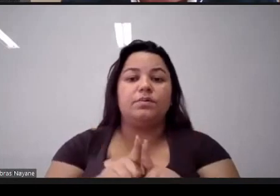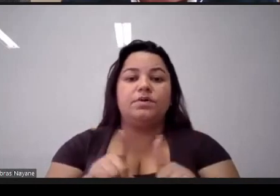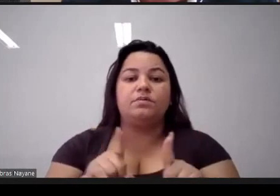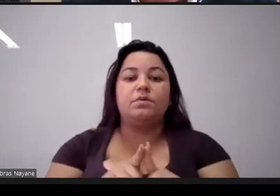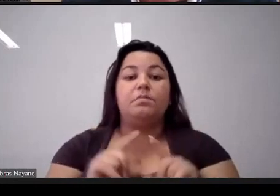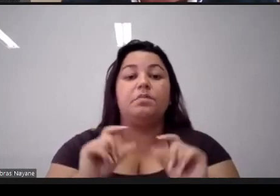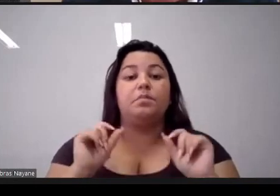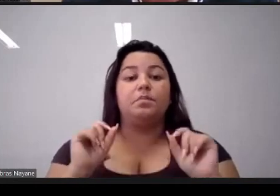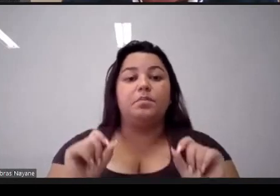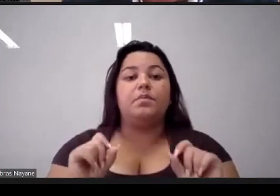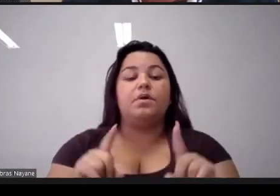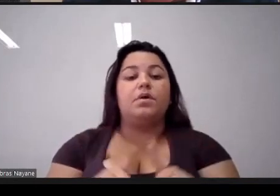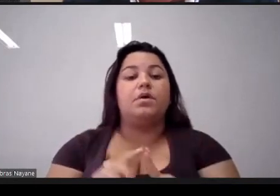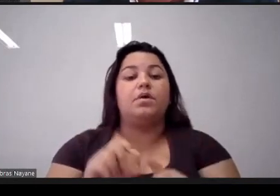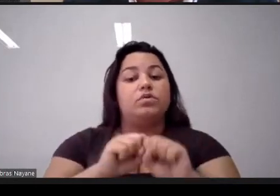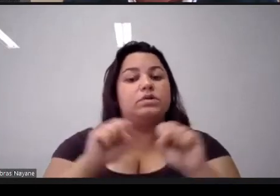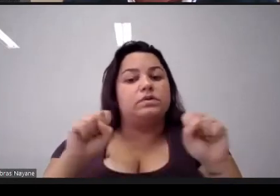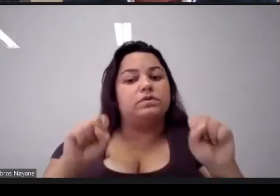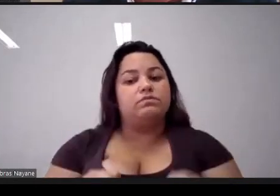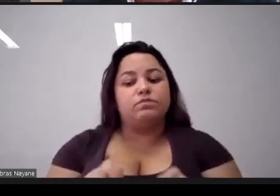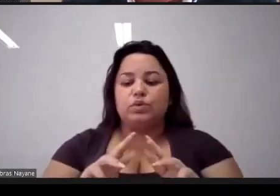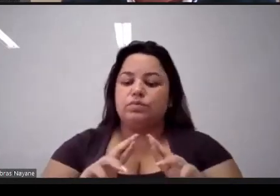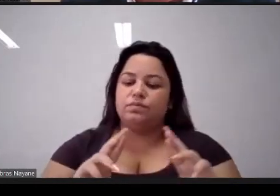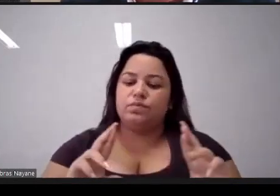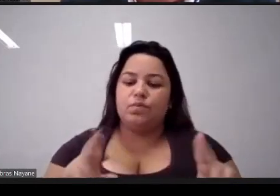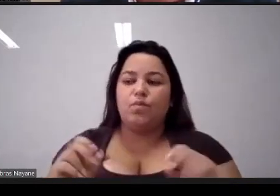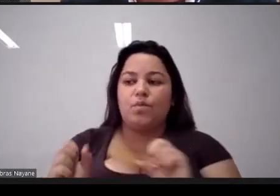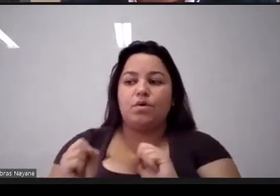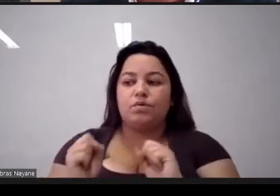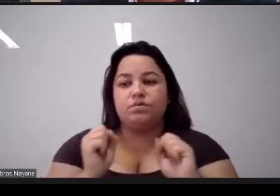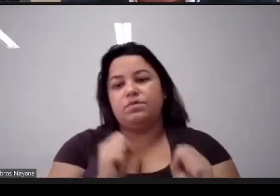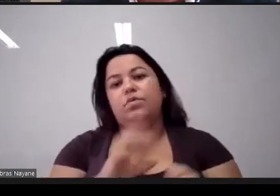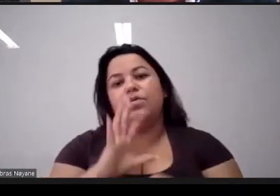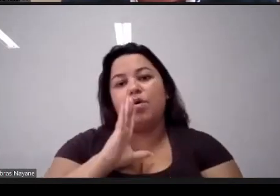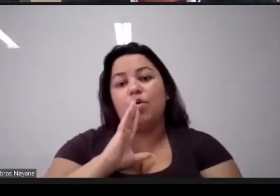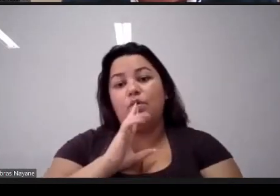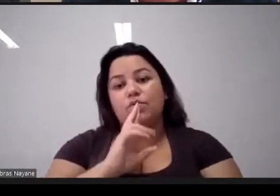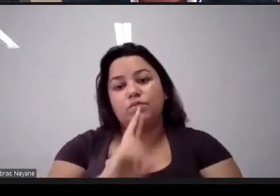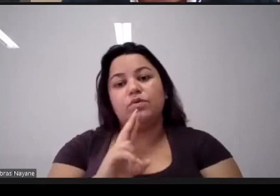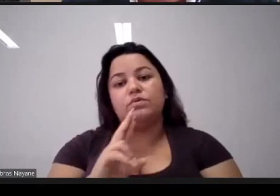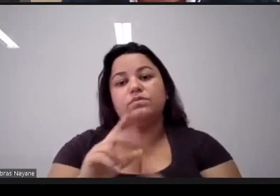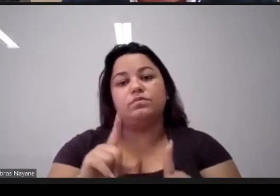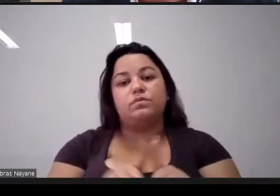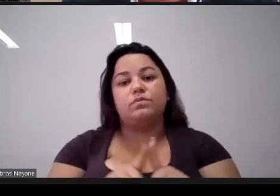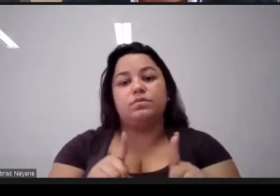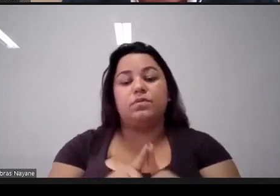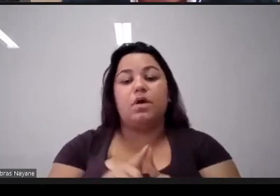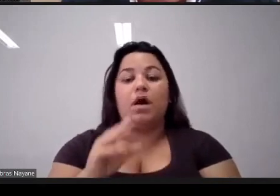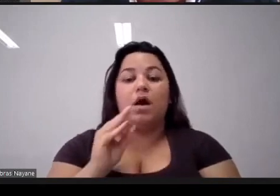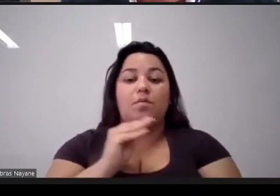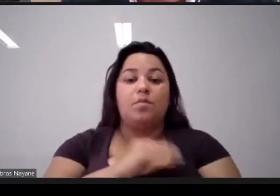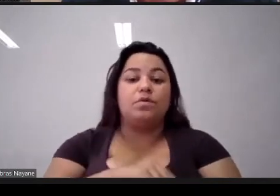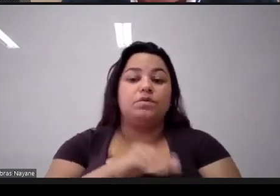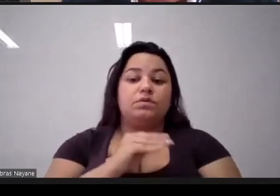that can create very different outcomes in retirement. In terms of